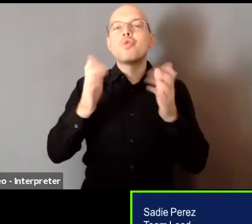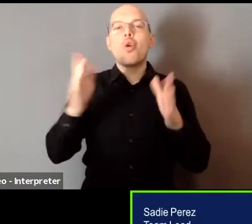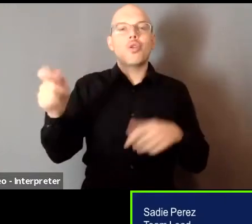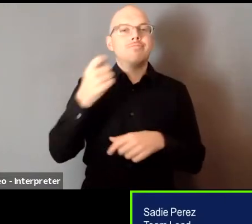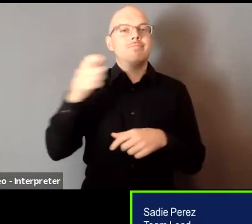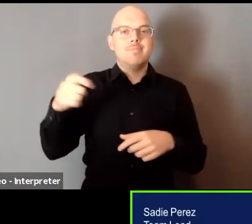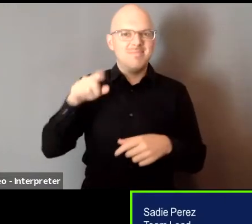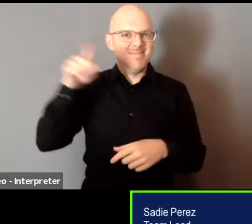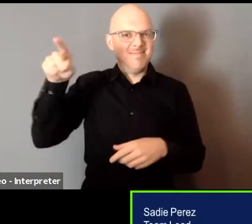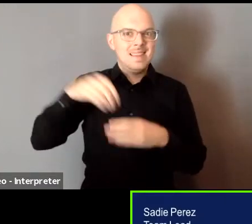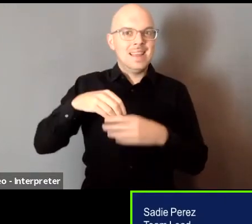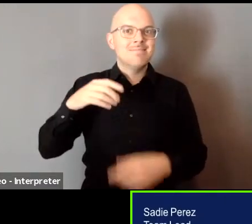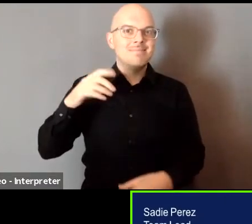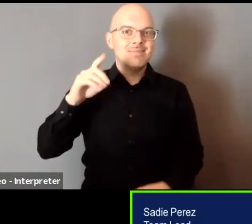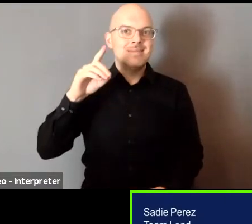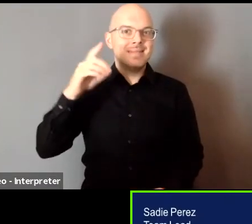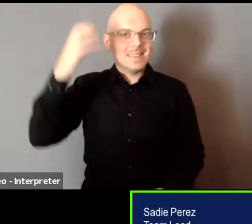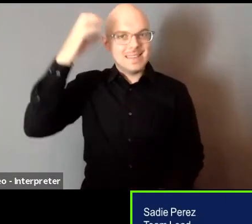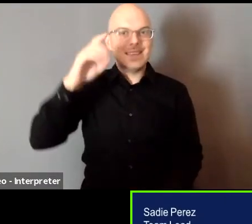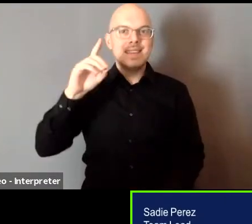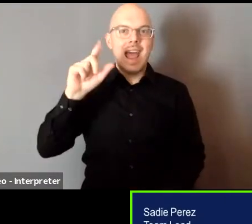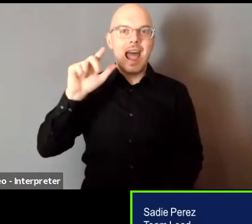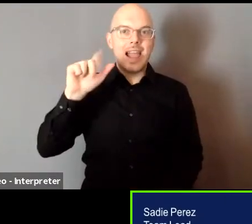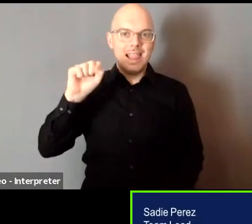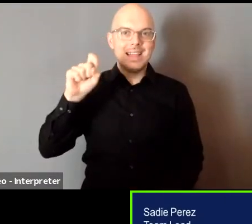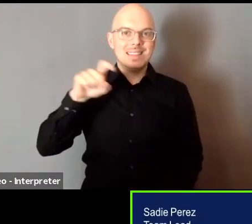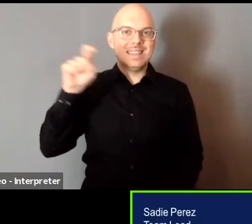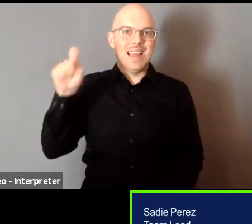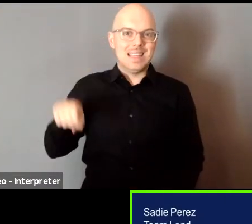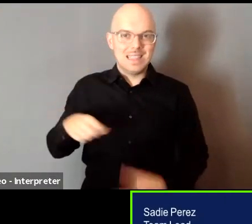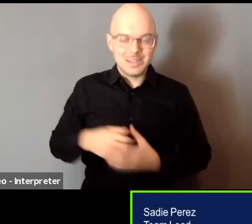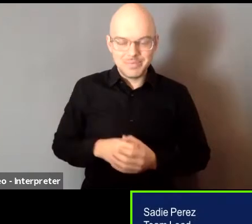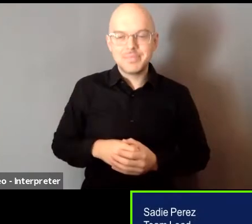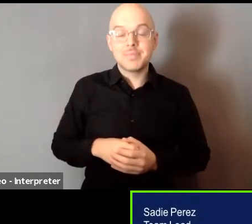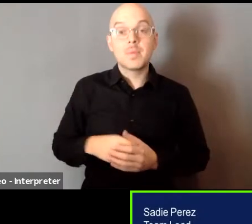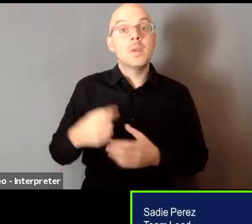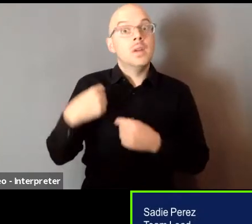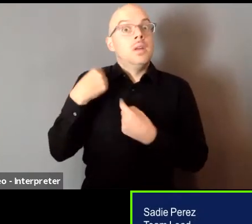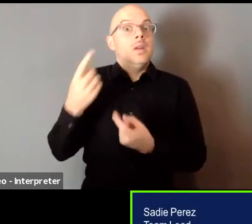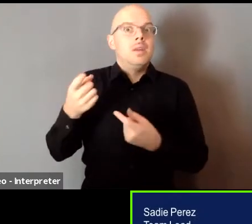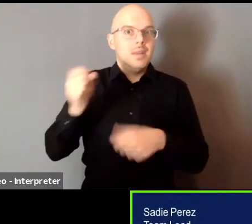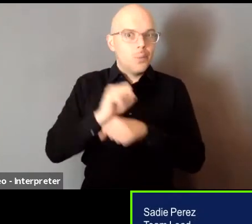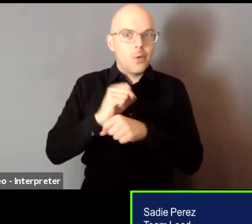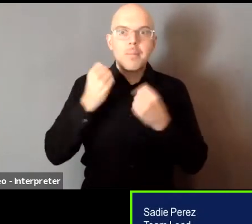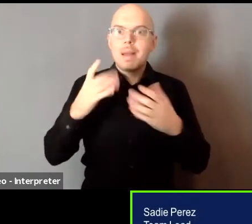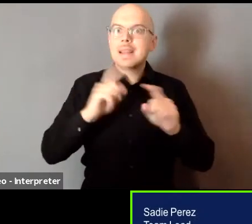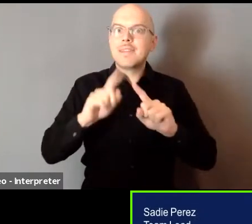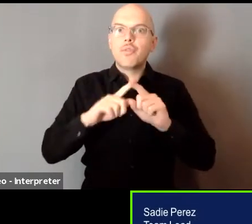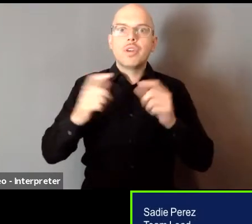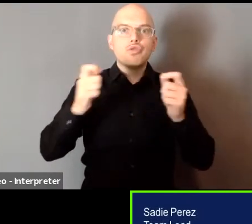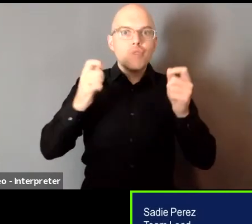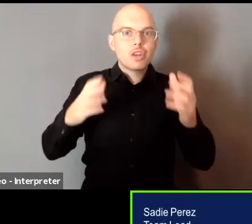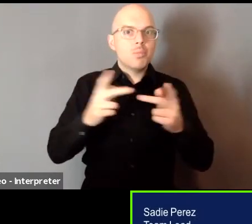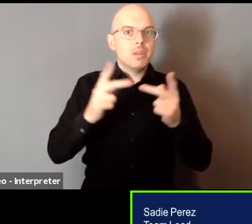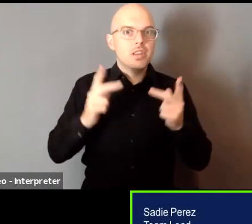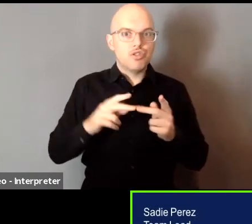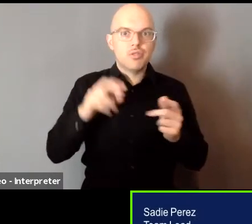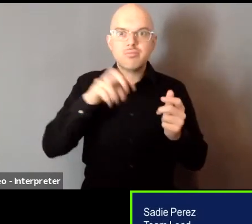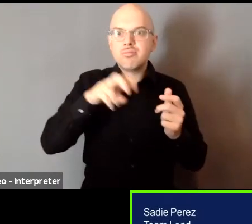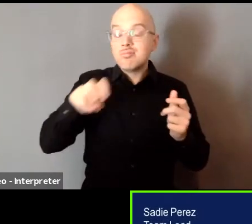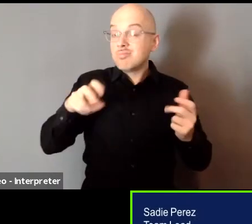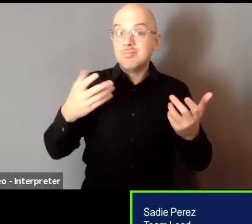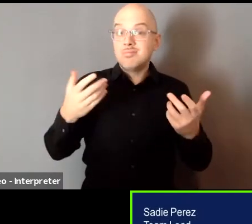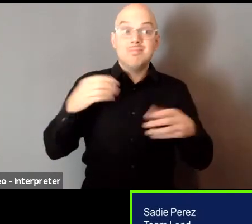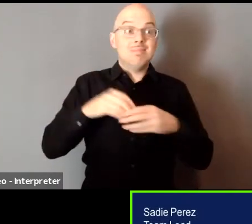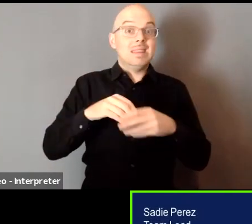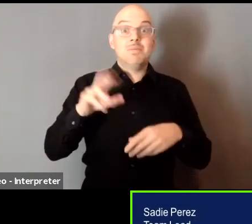has since served in a number of staff, supervisory, and director positions throughout the nation and internationally.